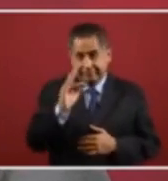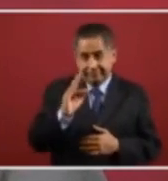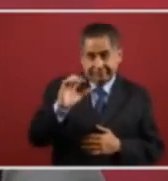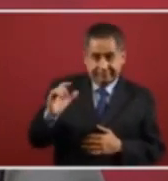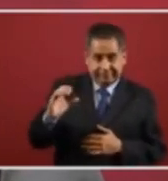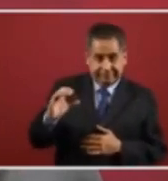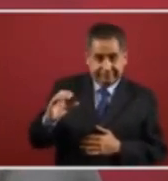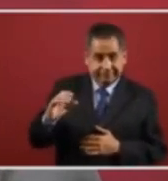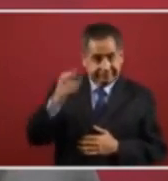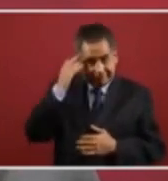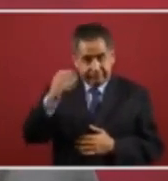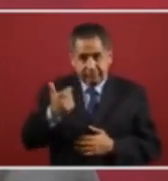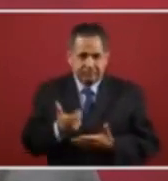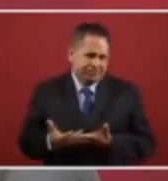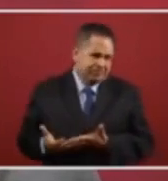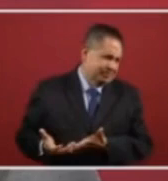Because in the 6 years of Calderon,